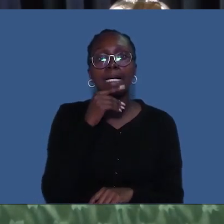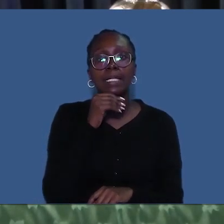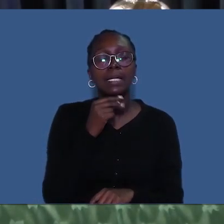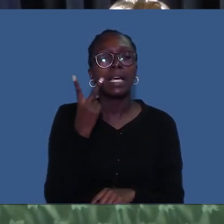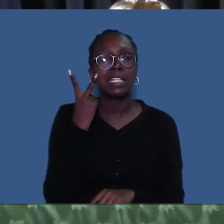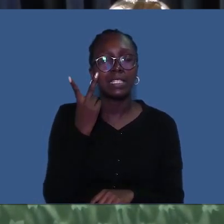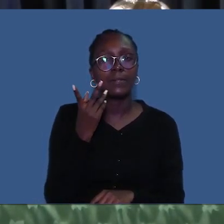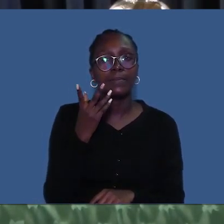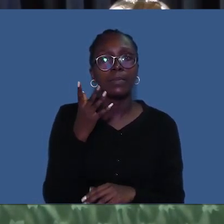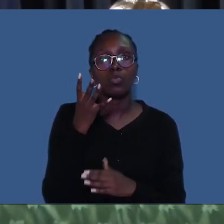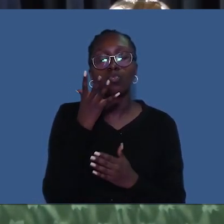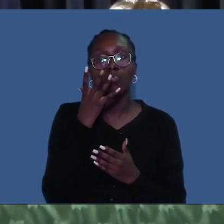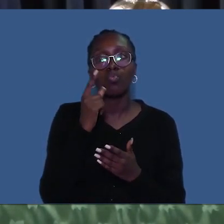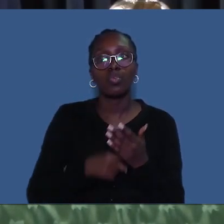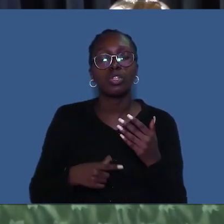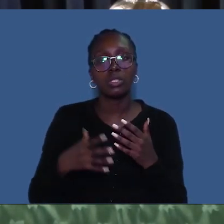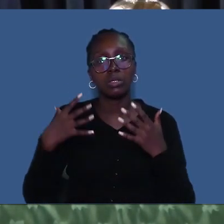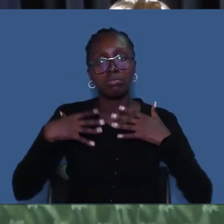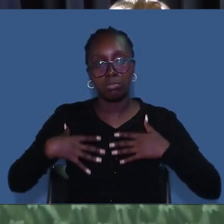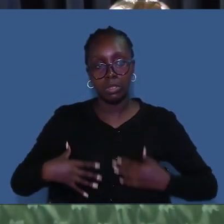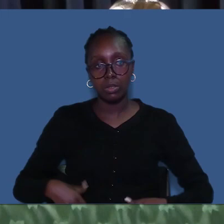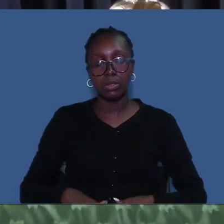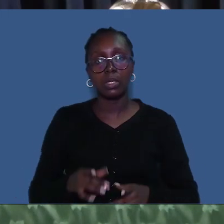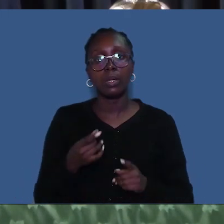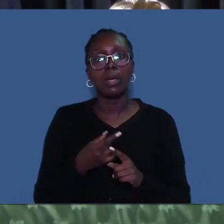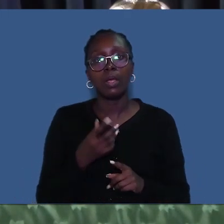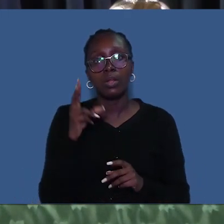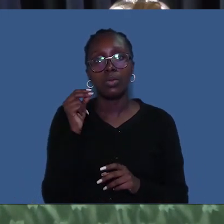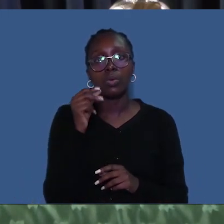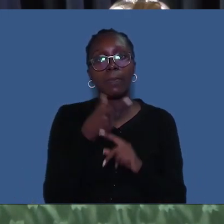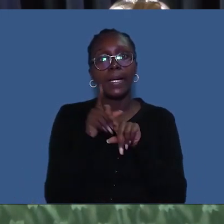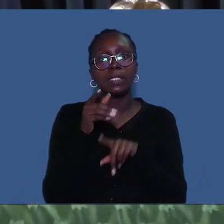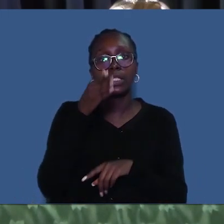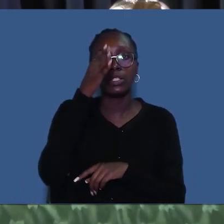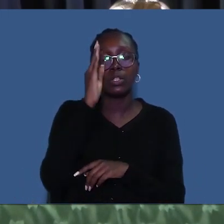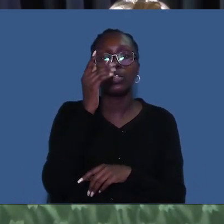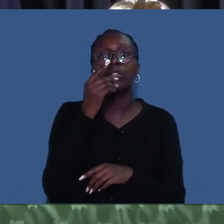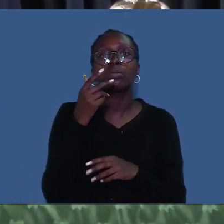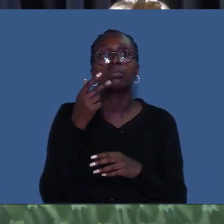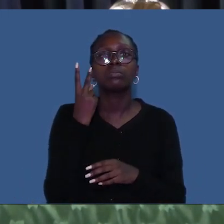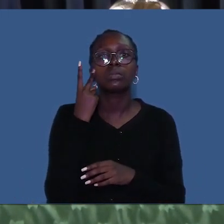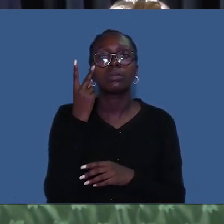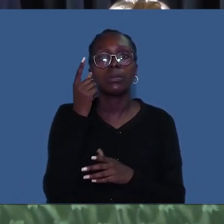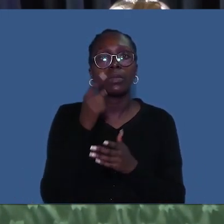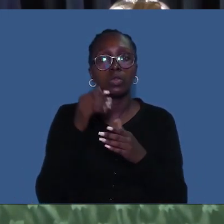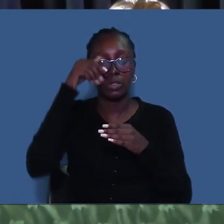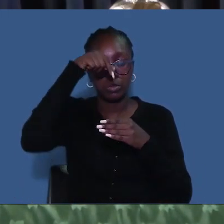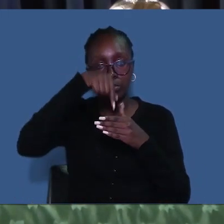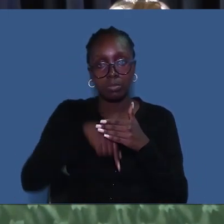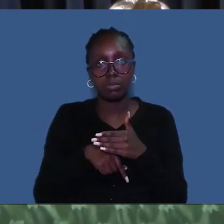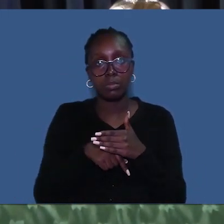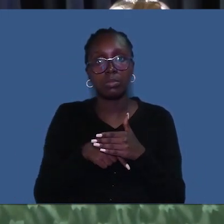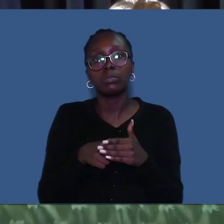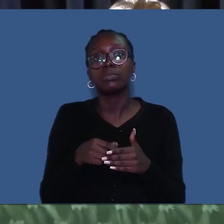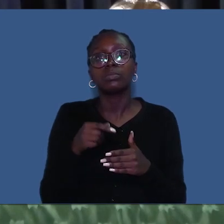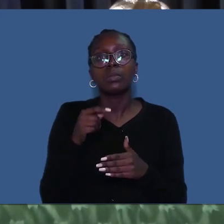looks at the heart. Even the best of men look at outward appearance. We must understand that we can't read the secrets of another's